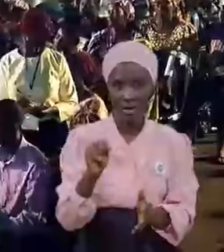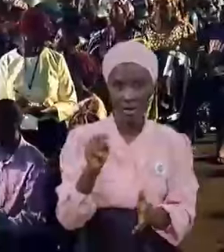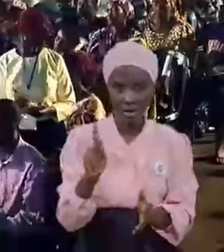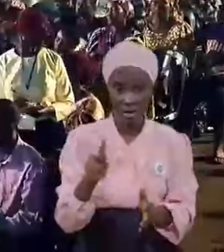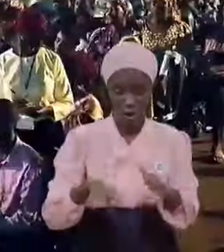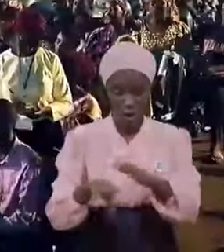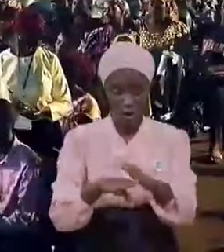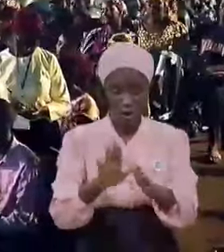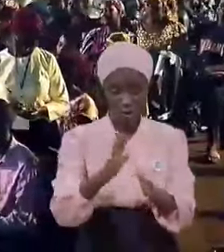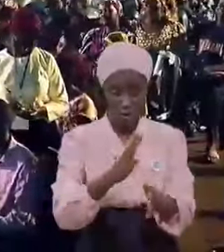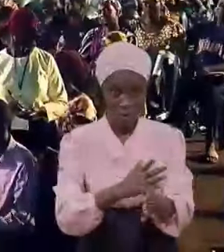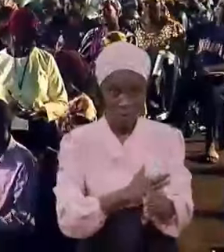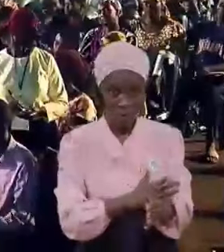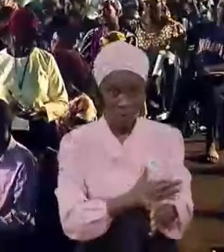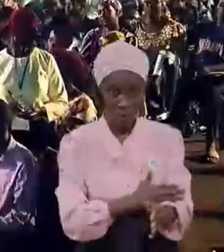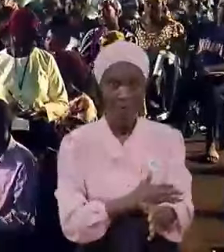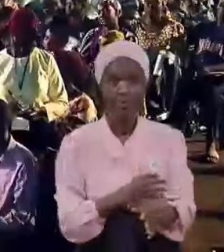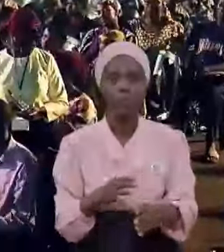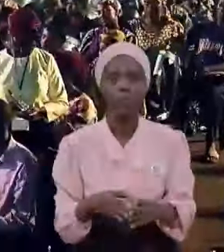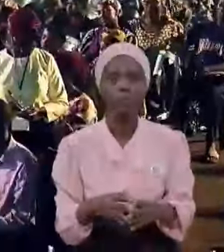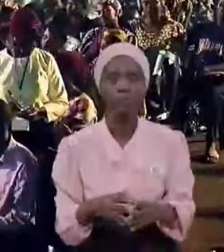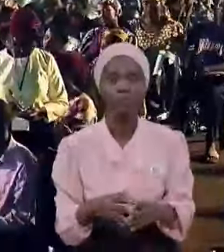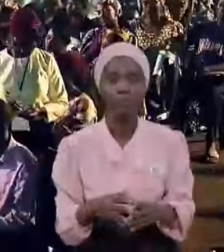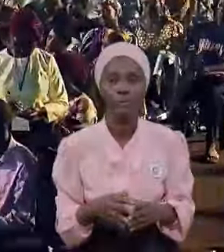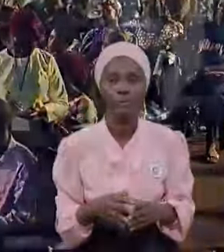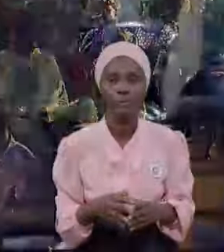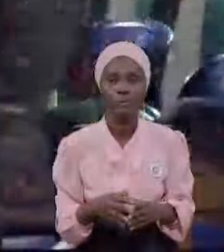device and click the link